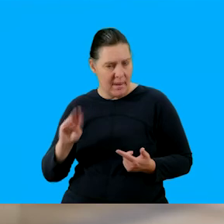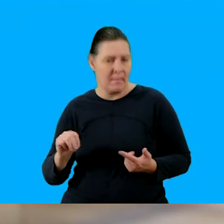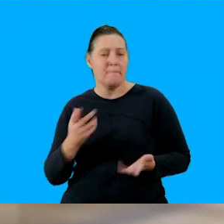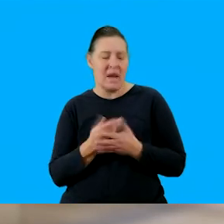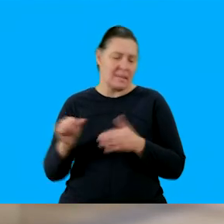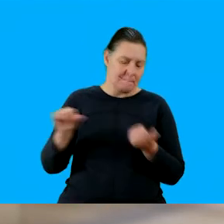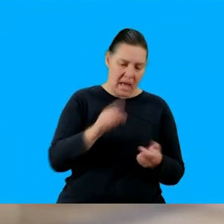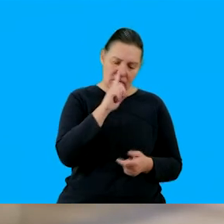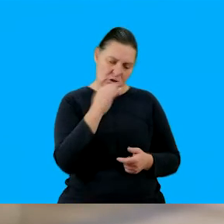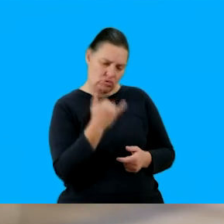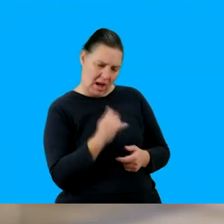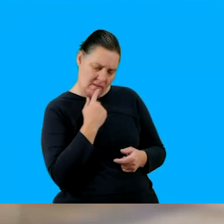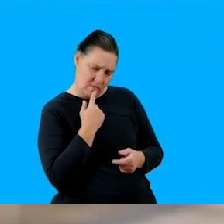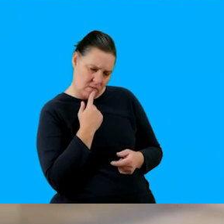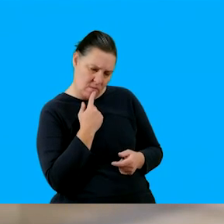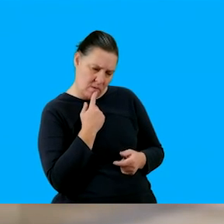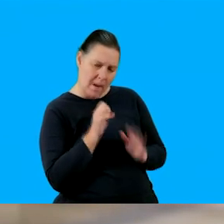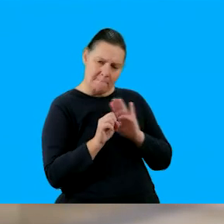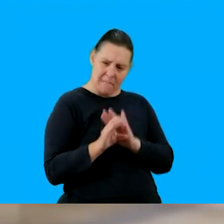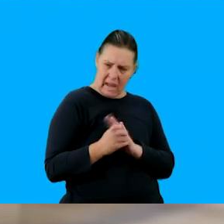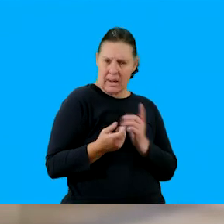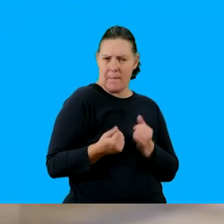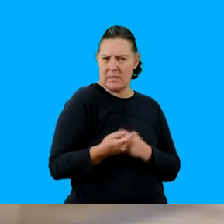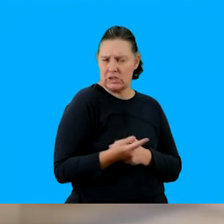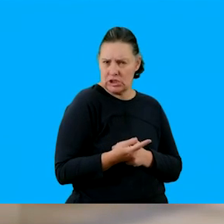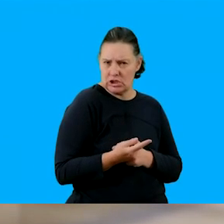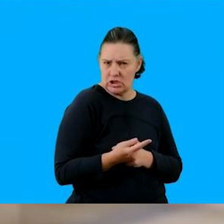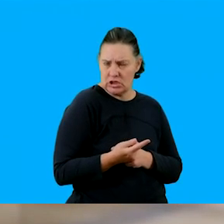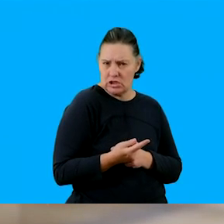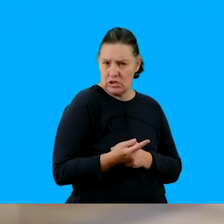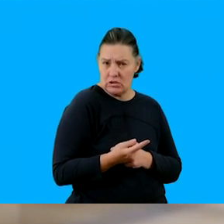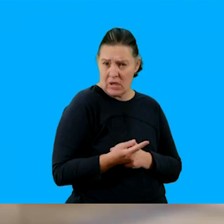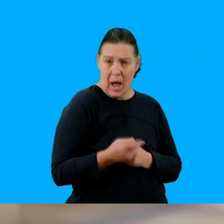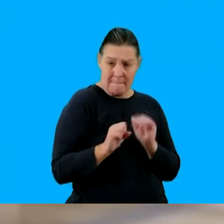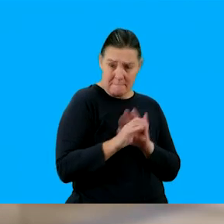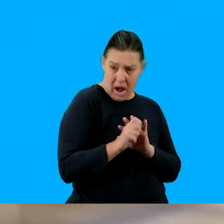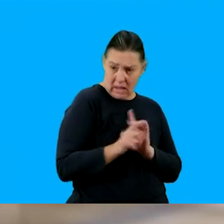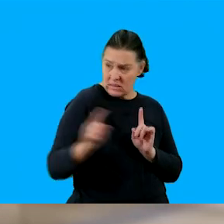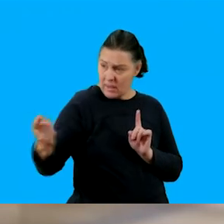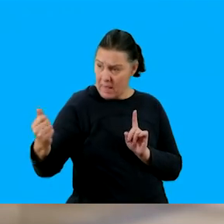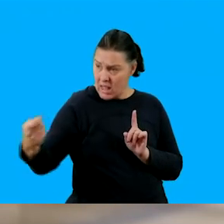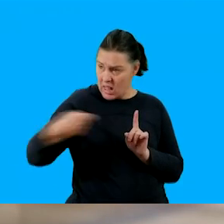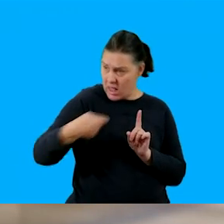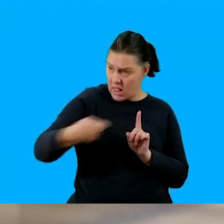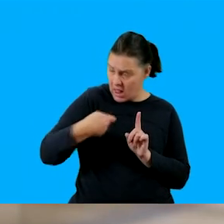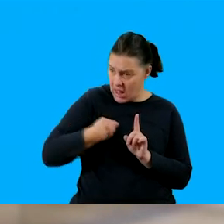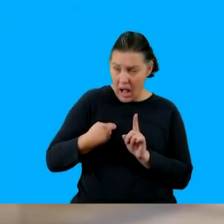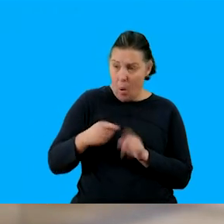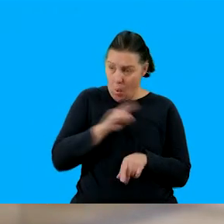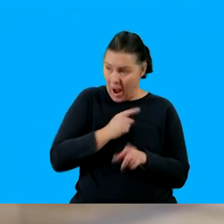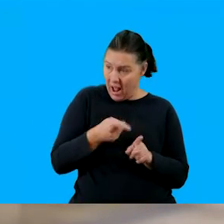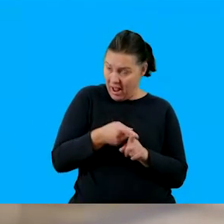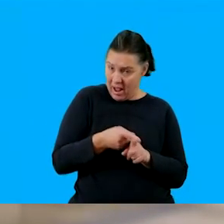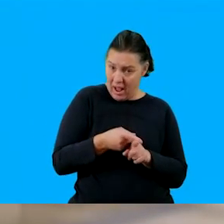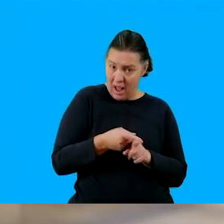would need to go back and check how much does it cost to market their products, and also check against the